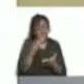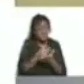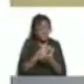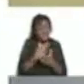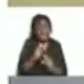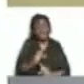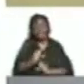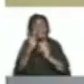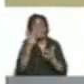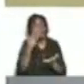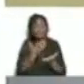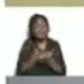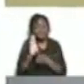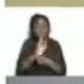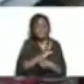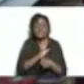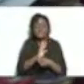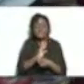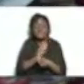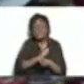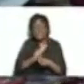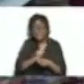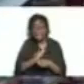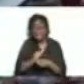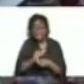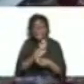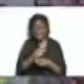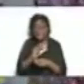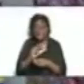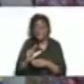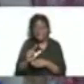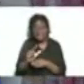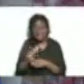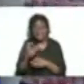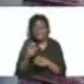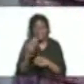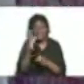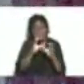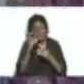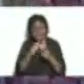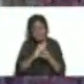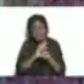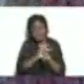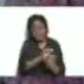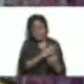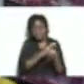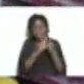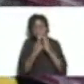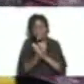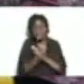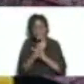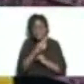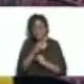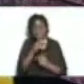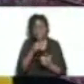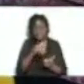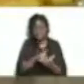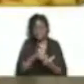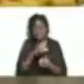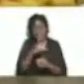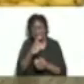business practices. The bill, which seeks to repeal the 2006 Act, outlines several provisions, including complaints